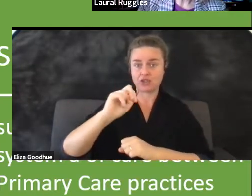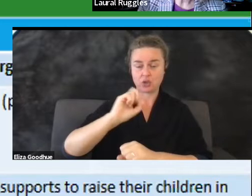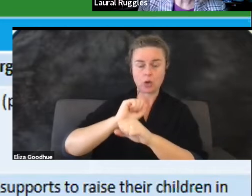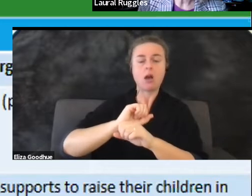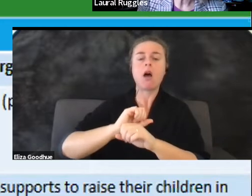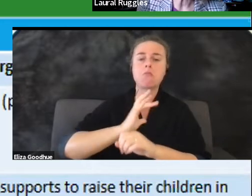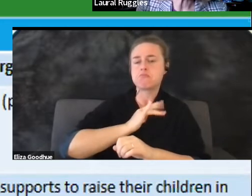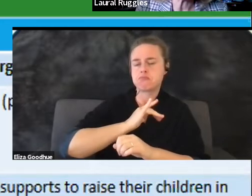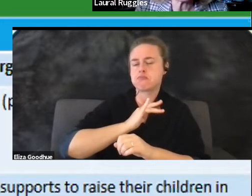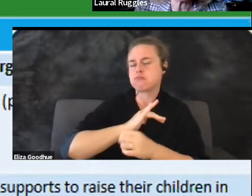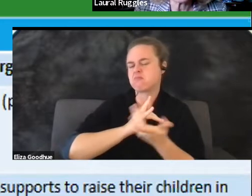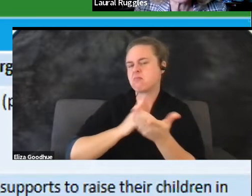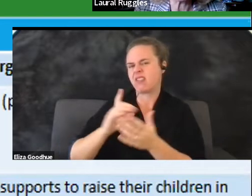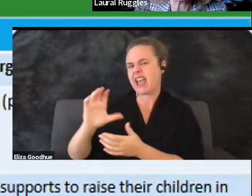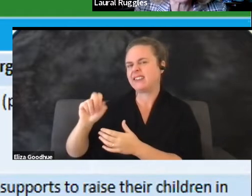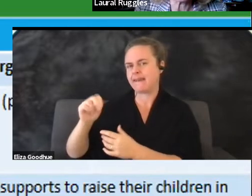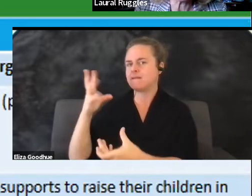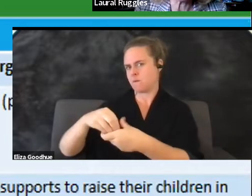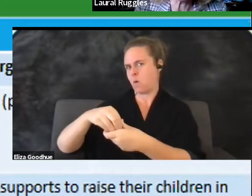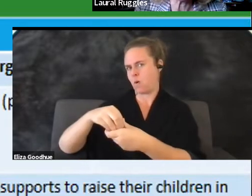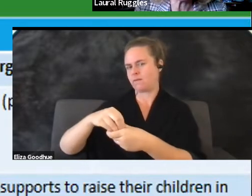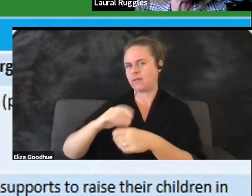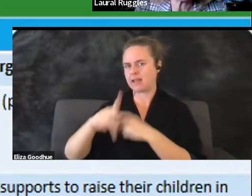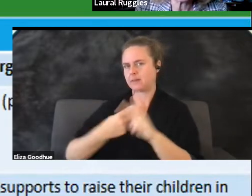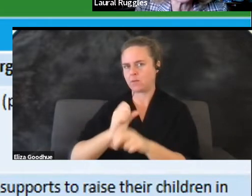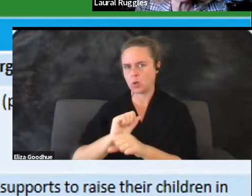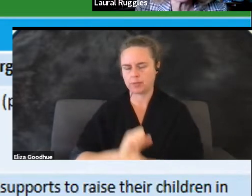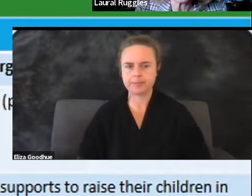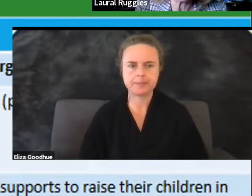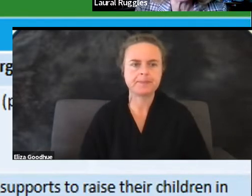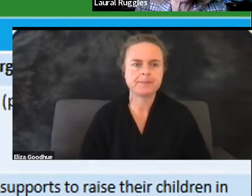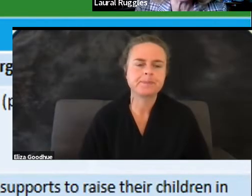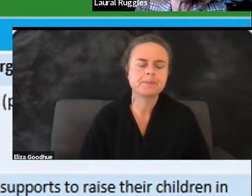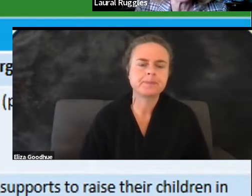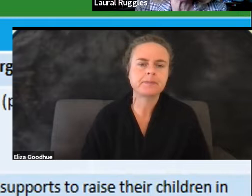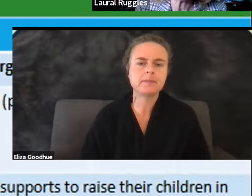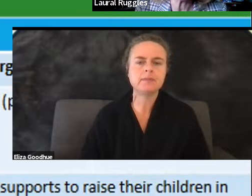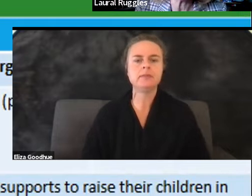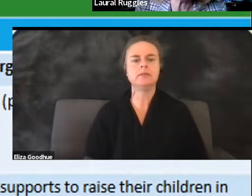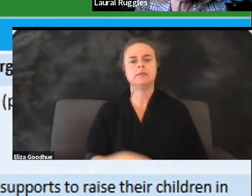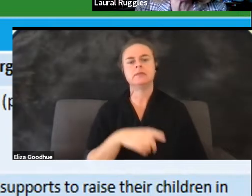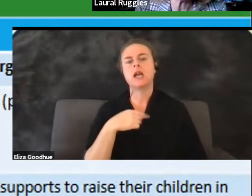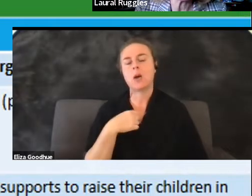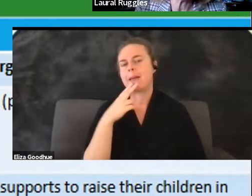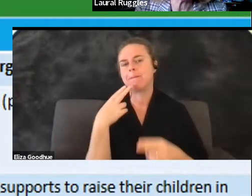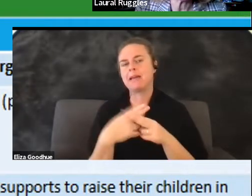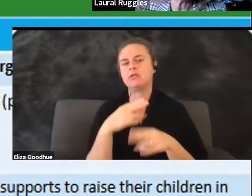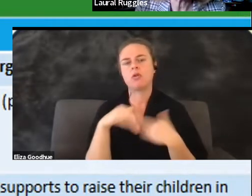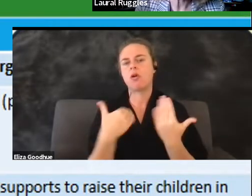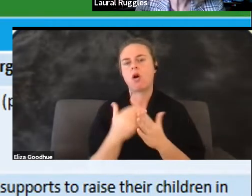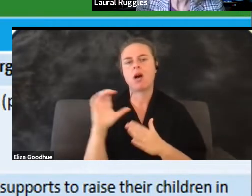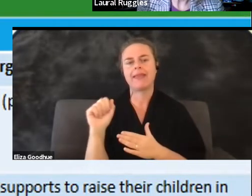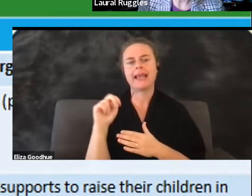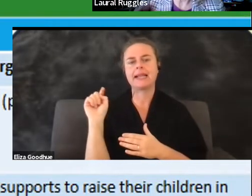I just wanted to throw this up real quick, just because I mentioned that all of the cans use results-based